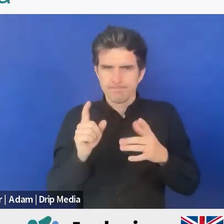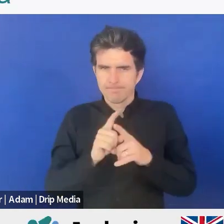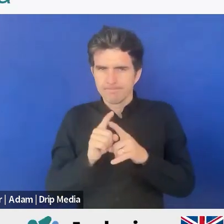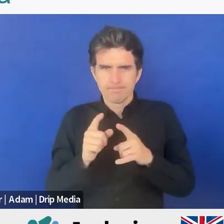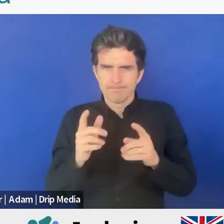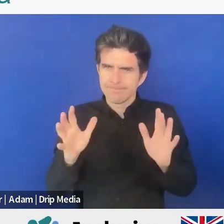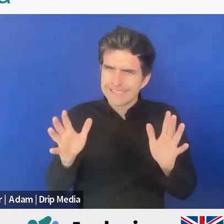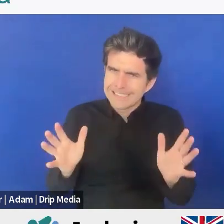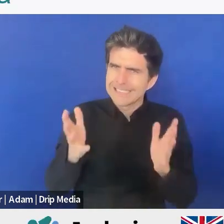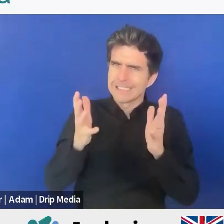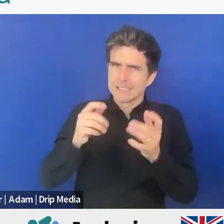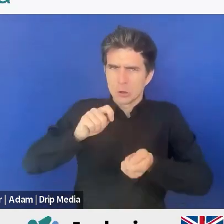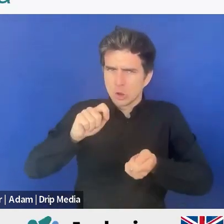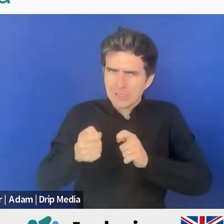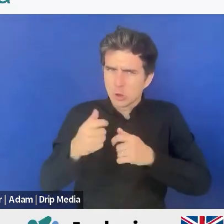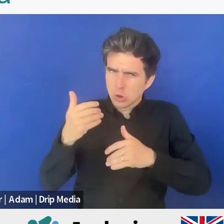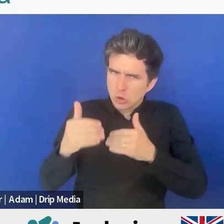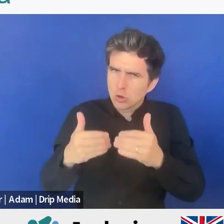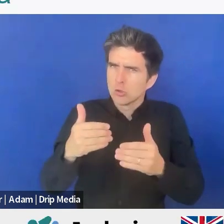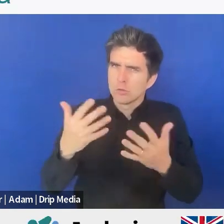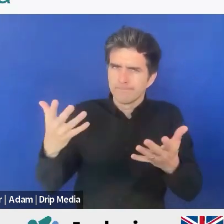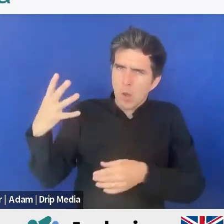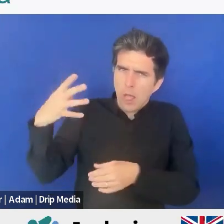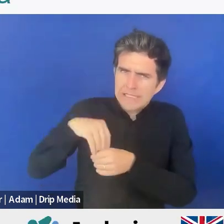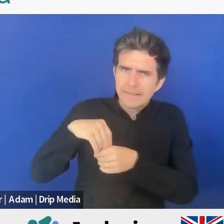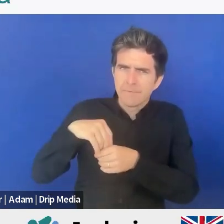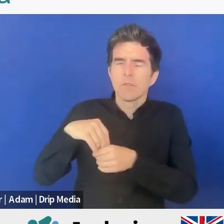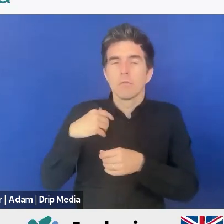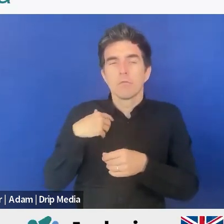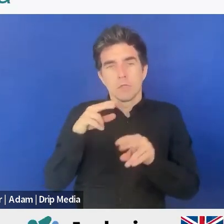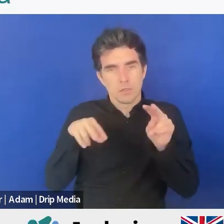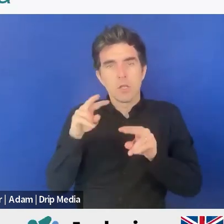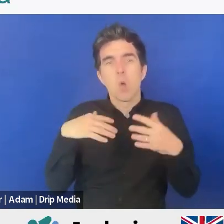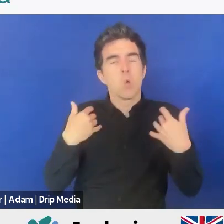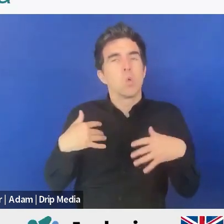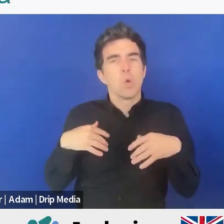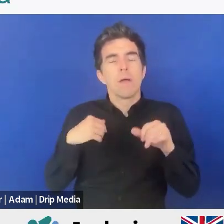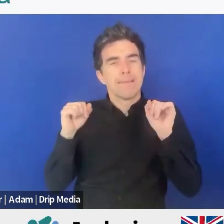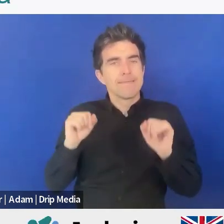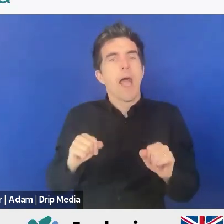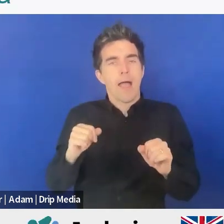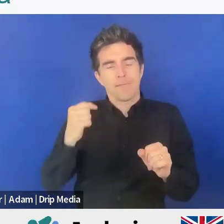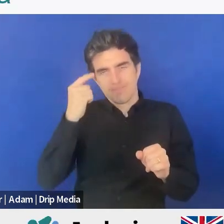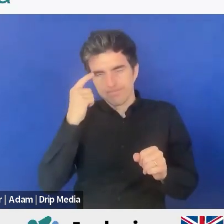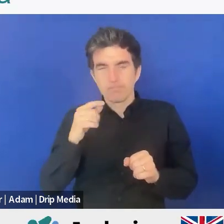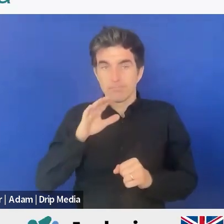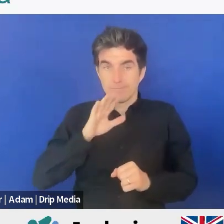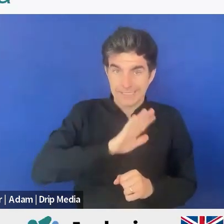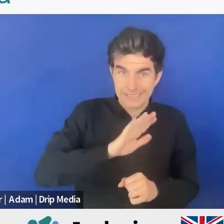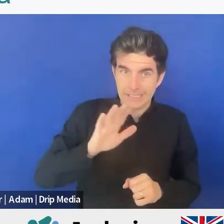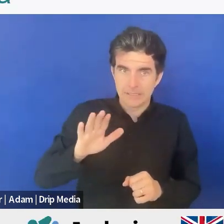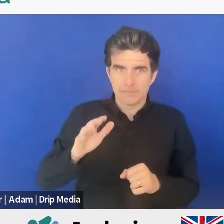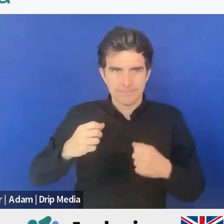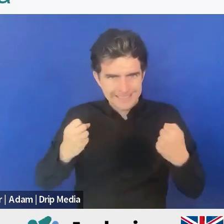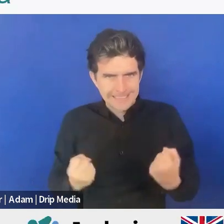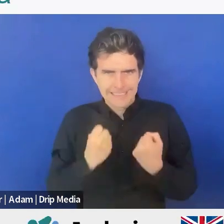to seek then practical, locally driven solutions to get children through the barriers,